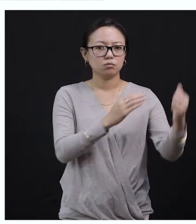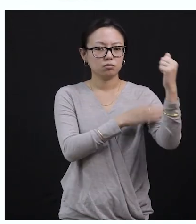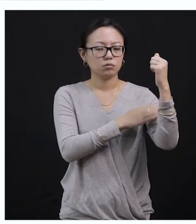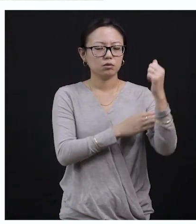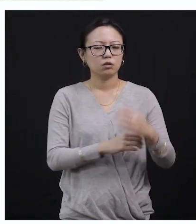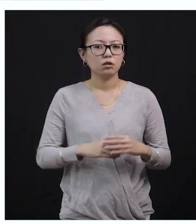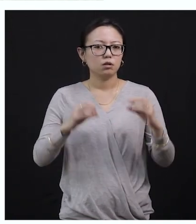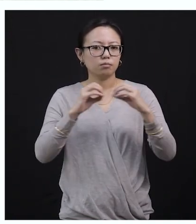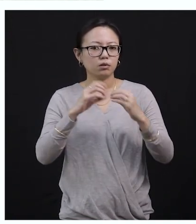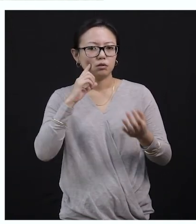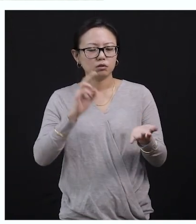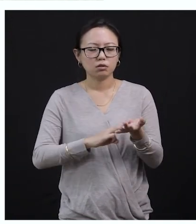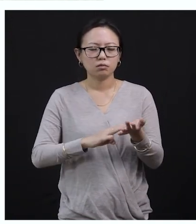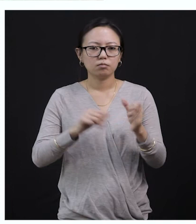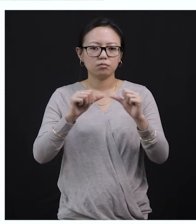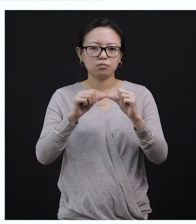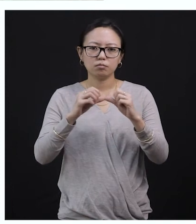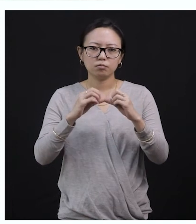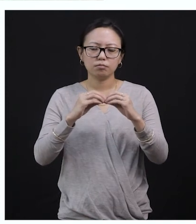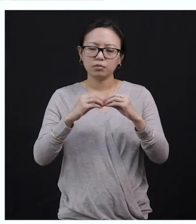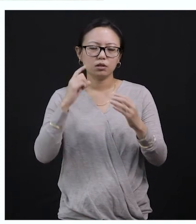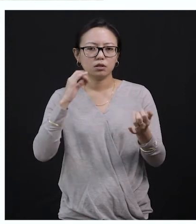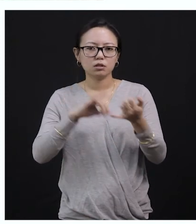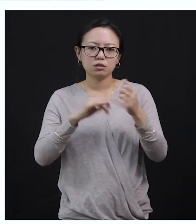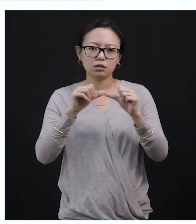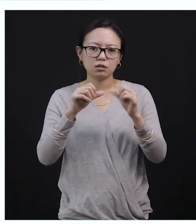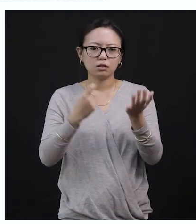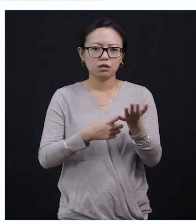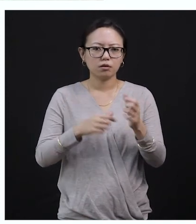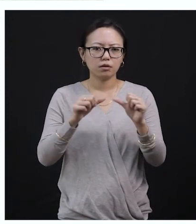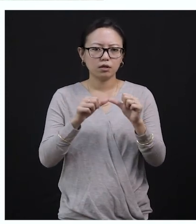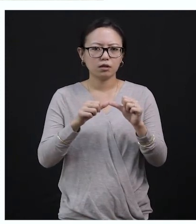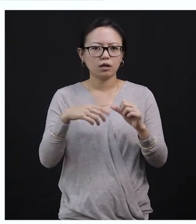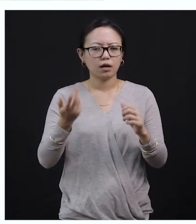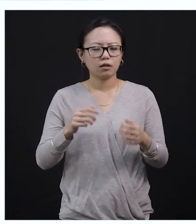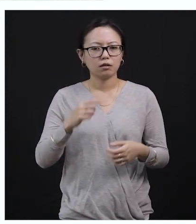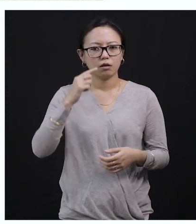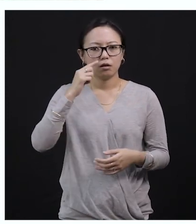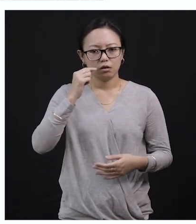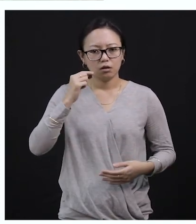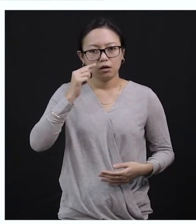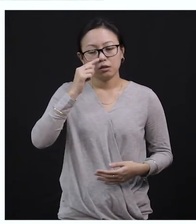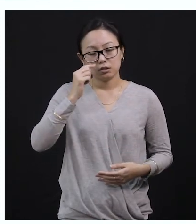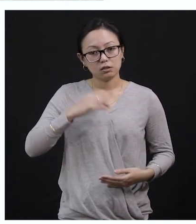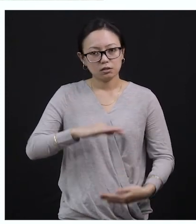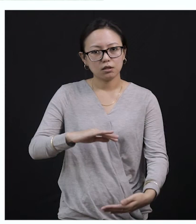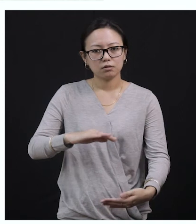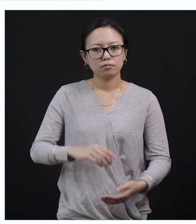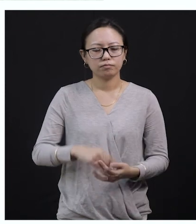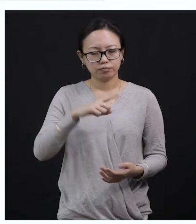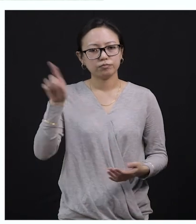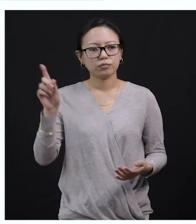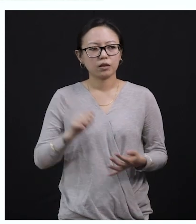First it was the father who was the ruler, but he used to expand his territory with the help of marriages, right? When